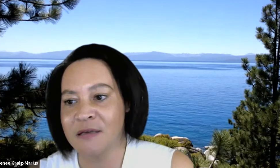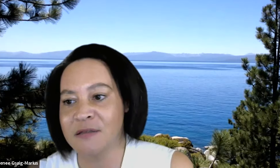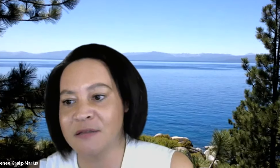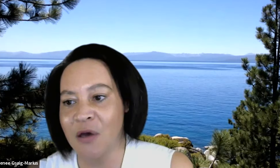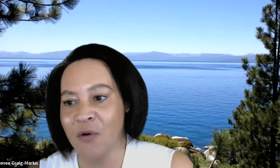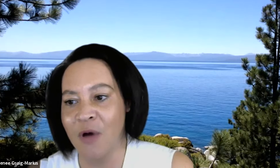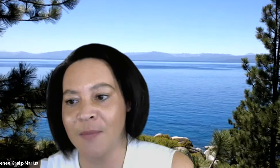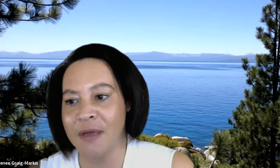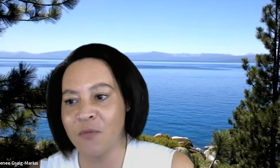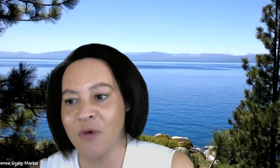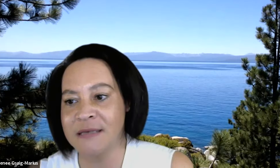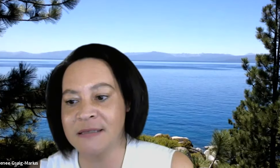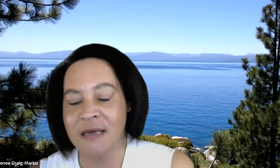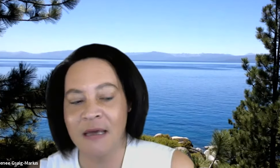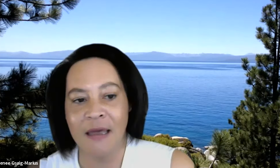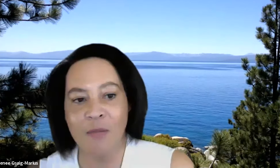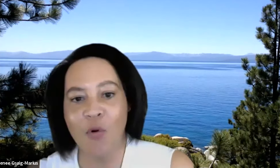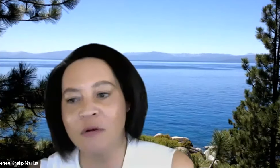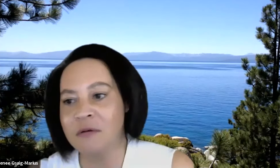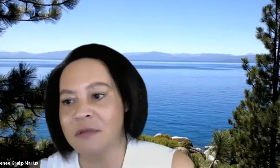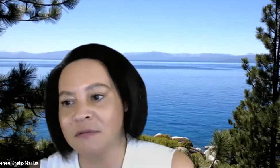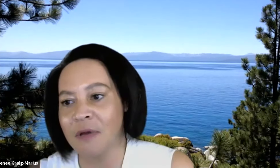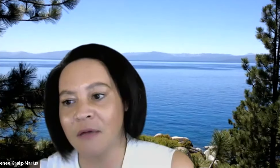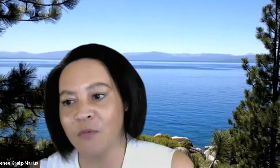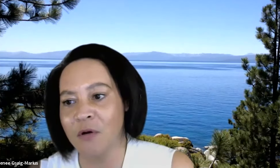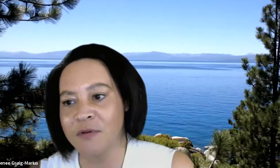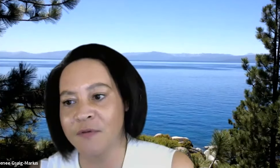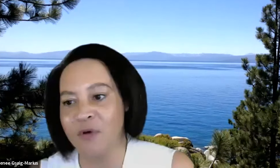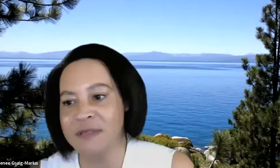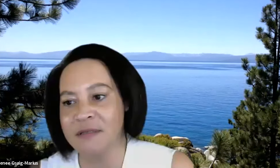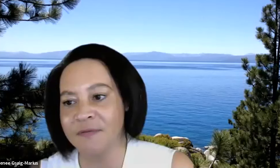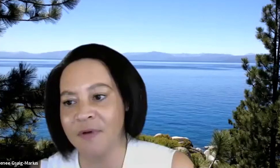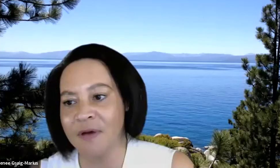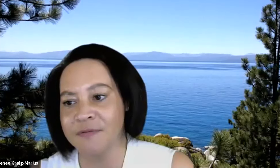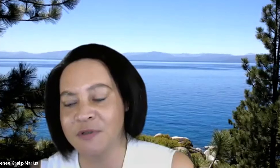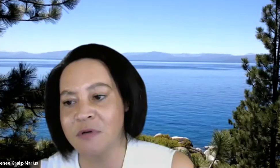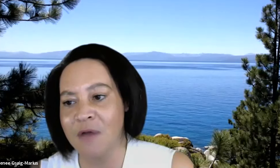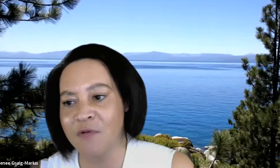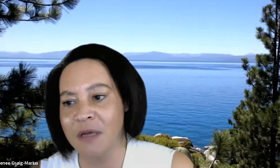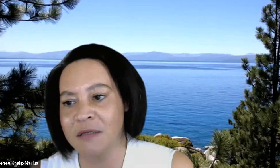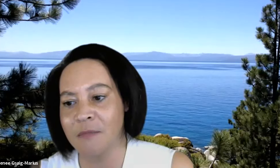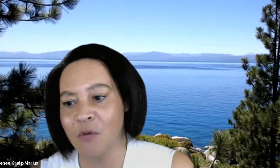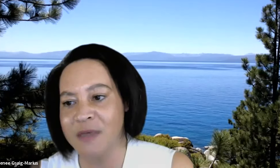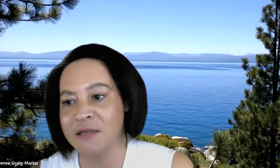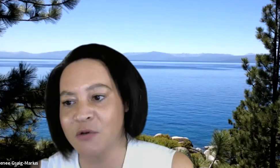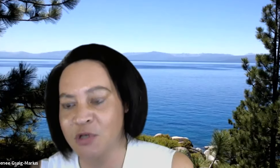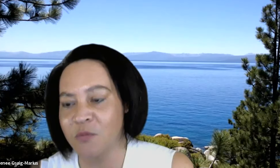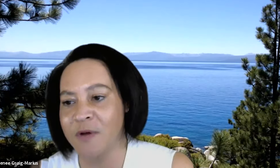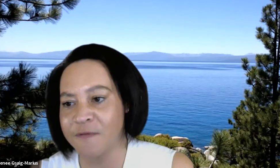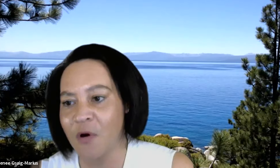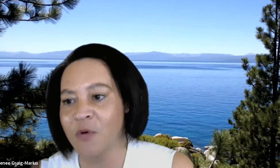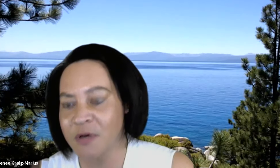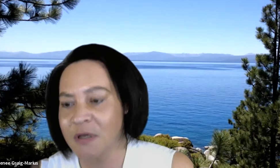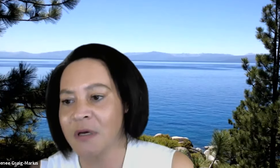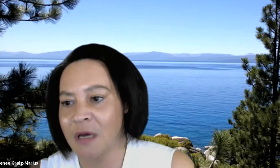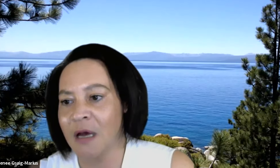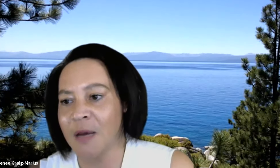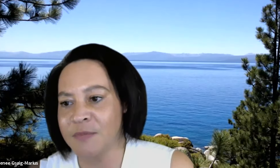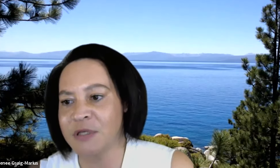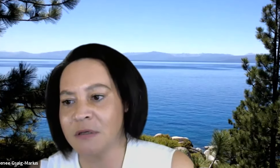access. So it was important, and we heard the voices of student government, and a resolution went